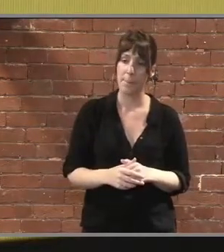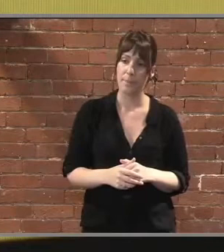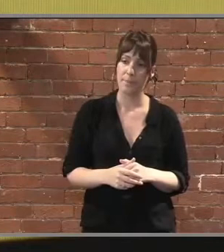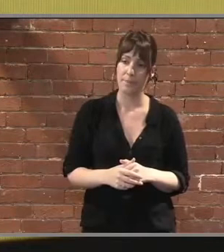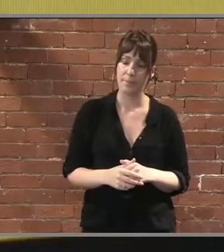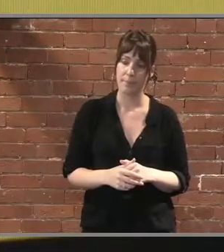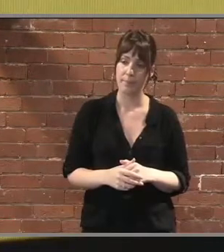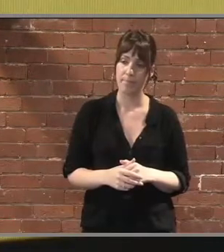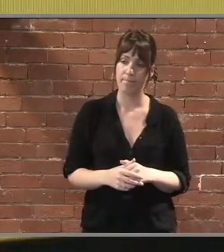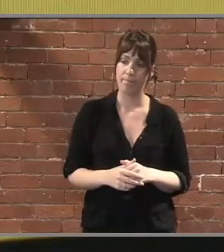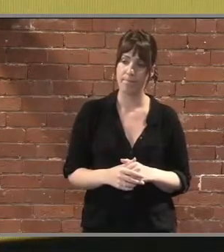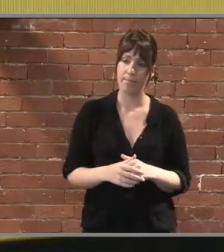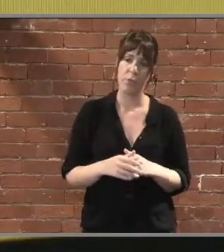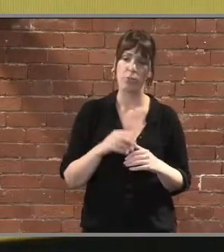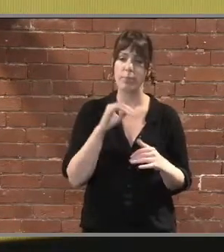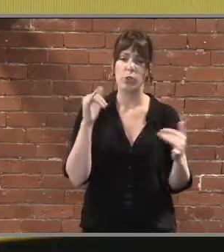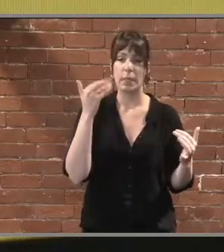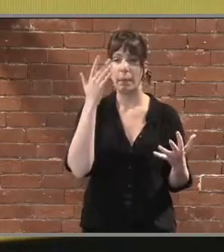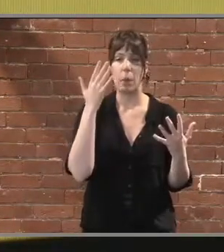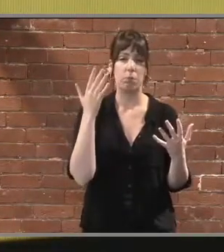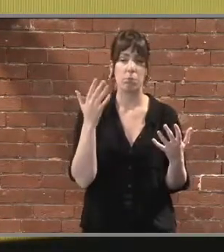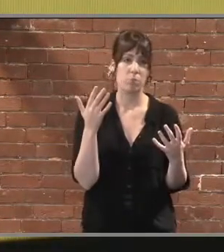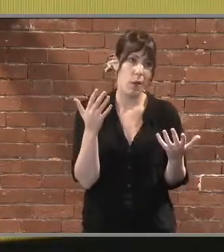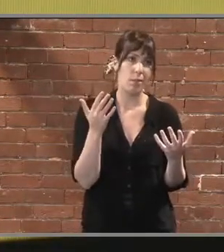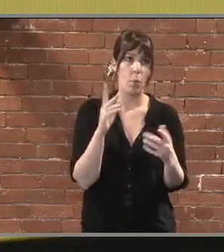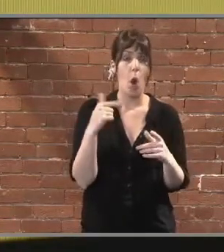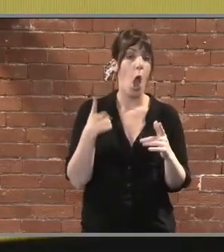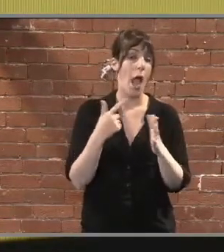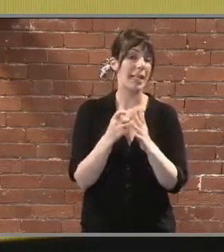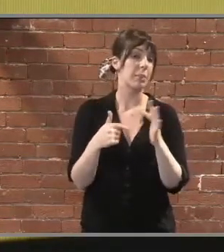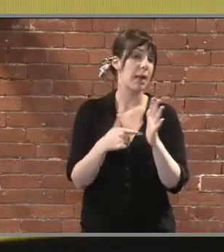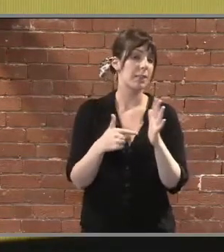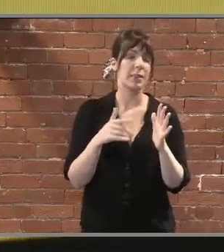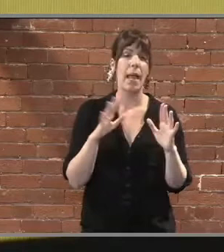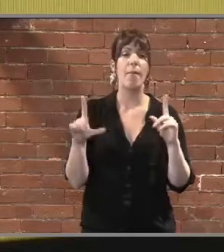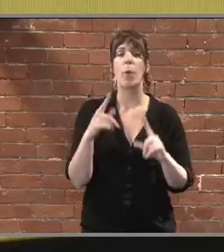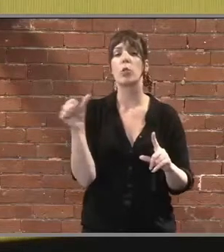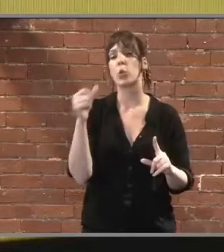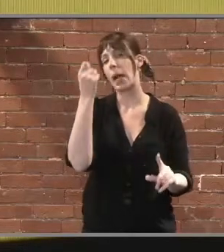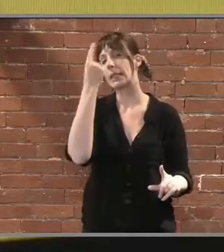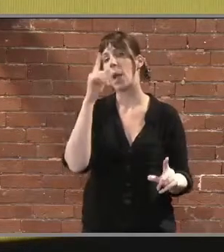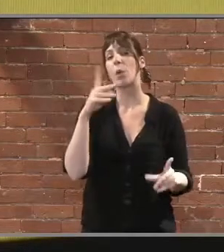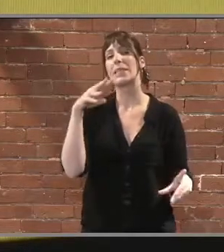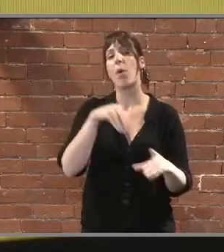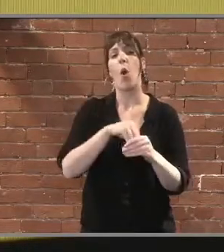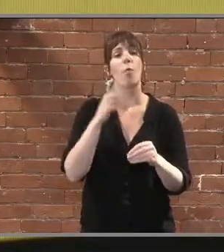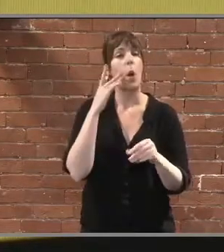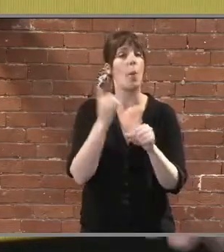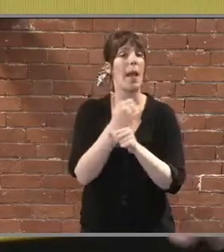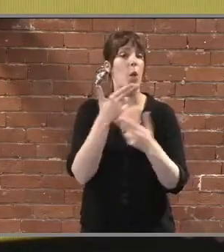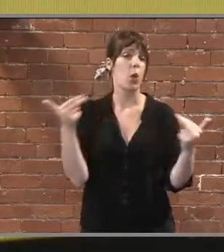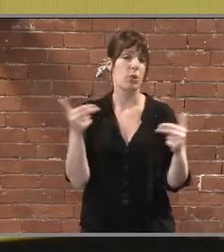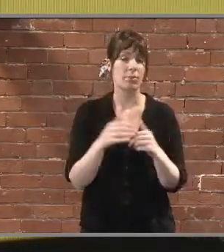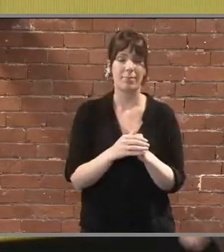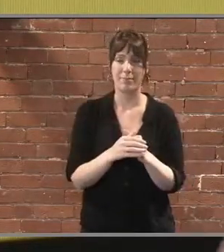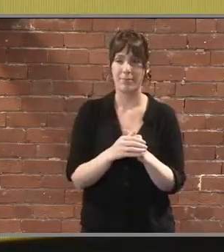Just in terms of, I think my expectation was that everybody understood what's involved in making a song, which is not